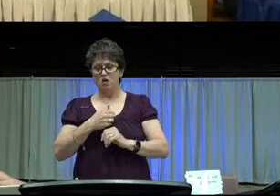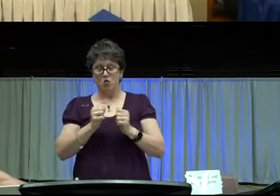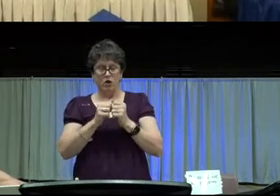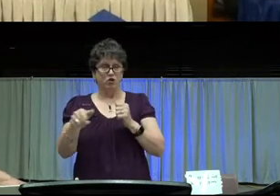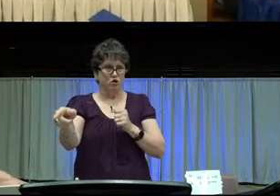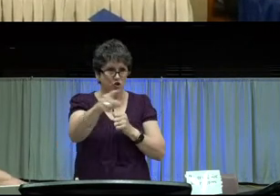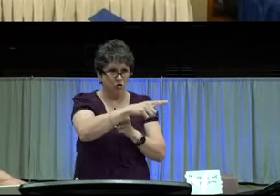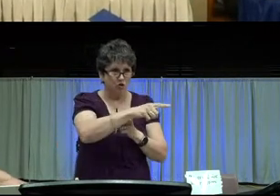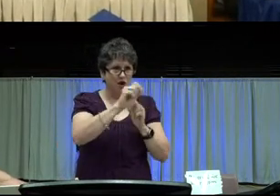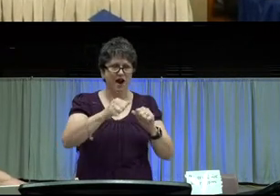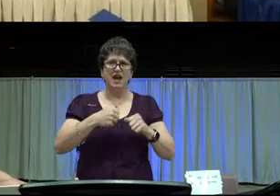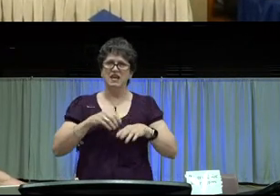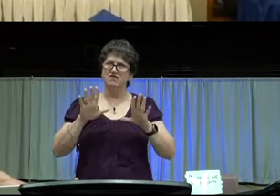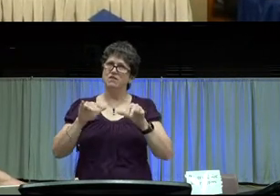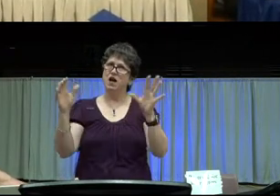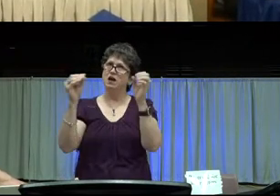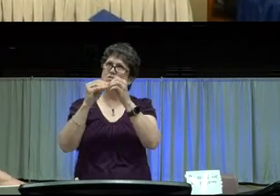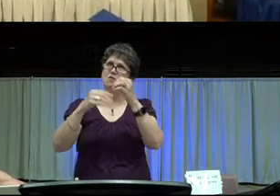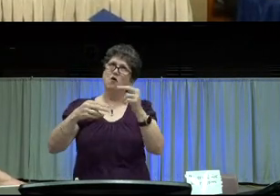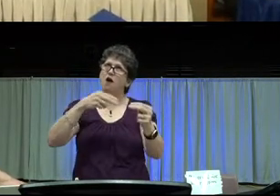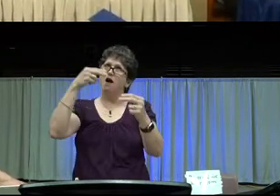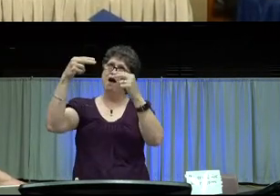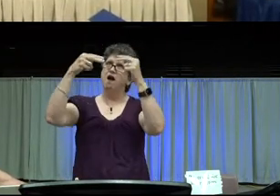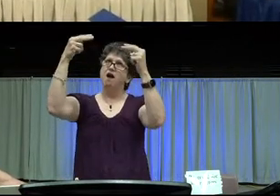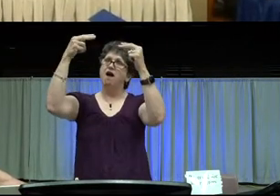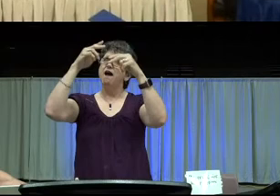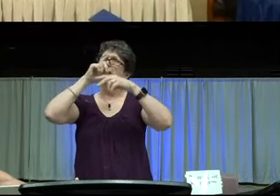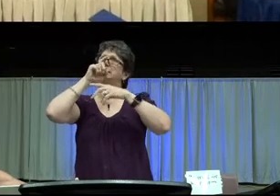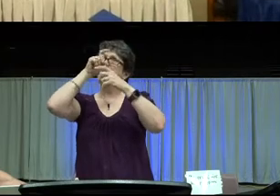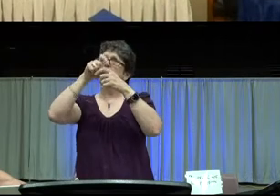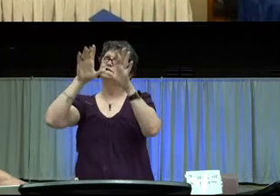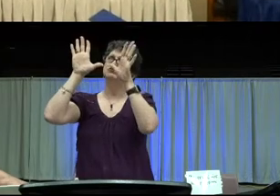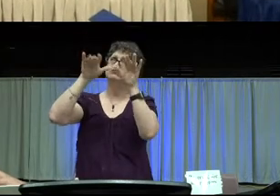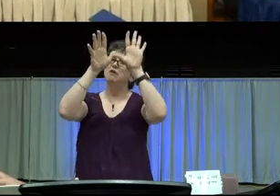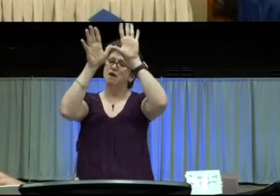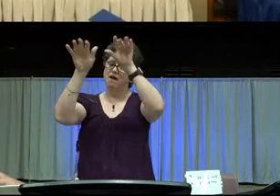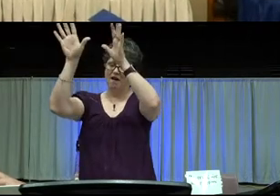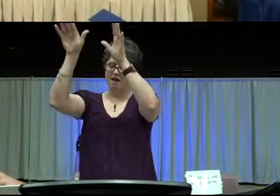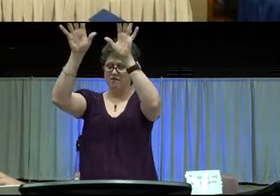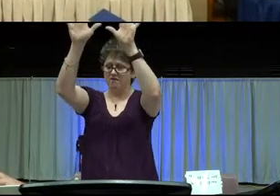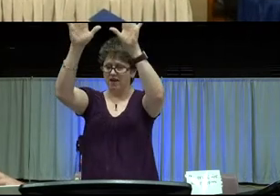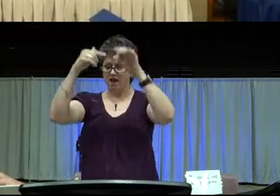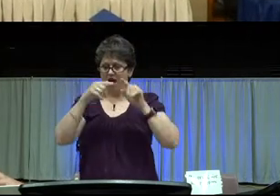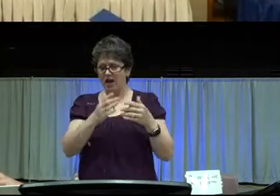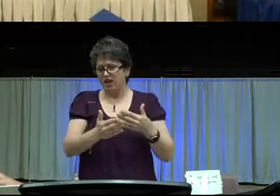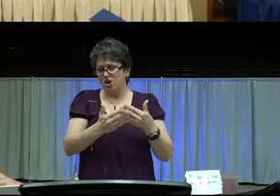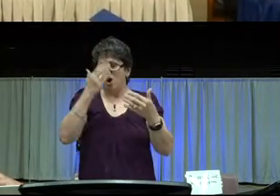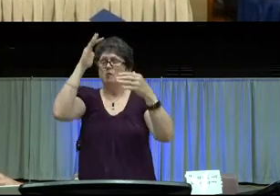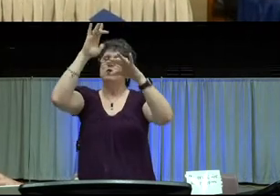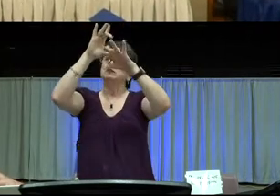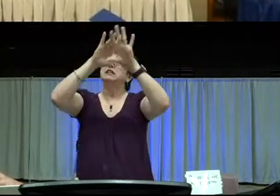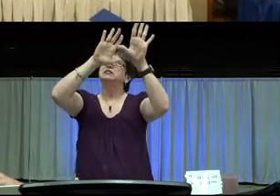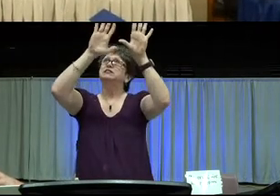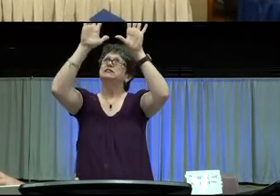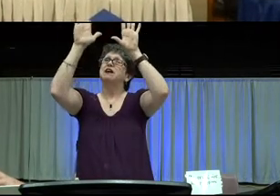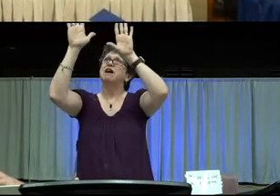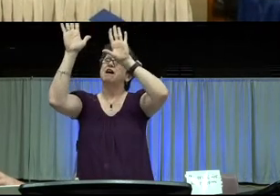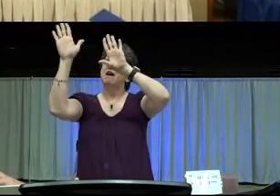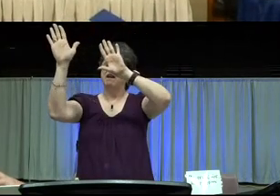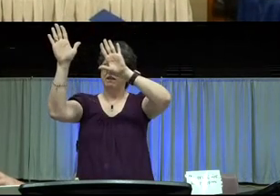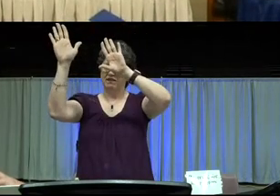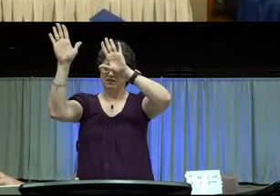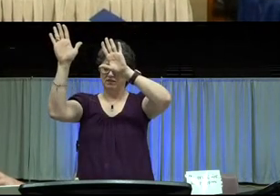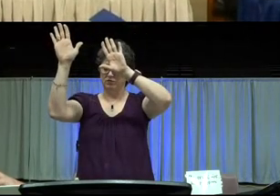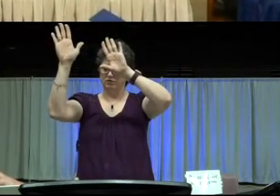With you, I can fly as high as an eagle. I can almost touch the sky.